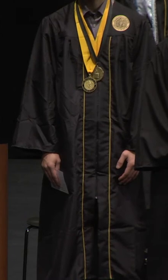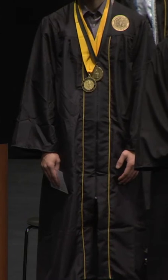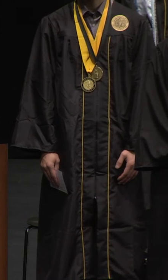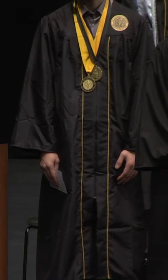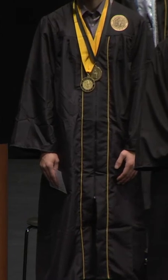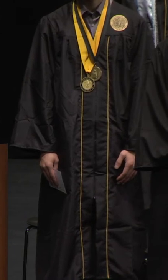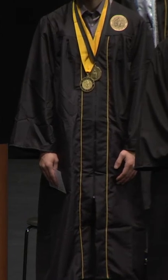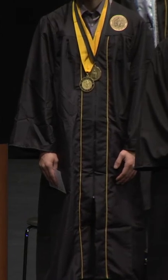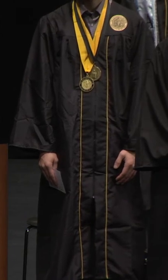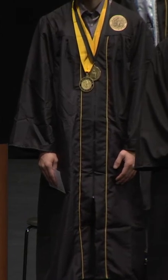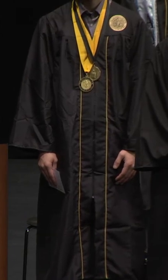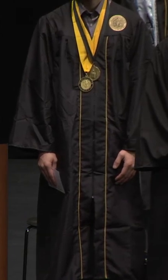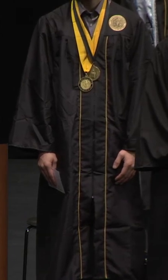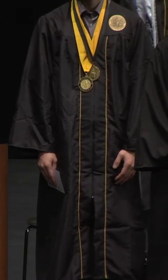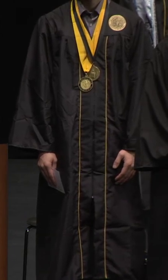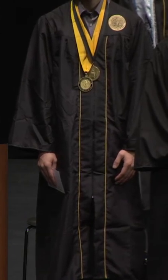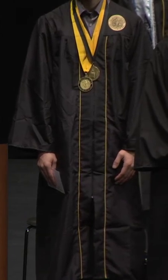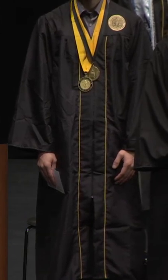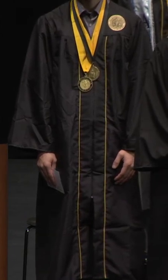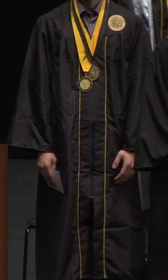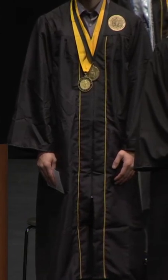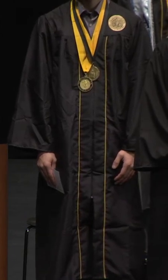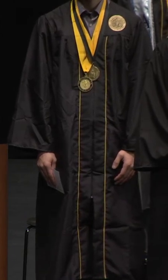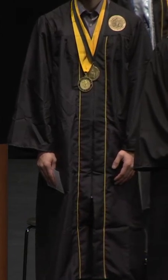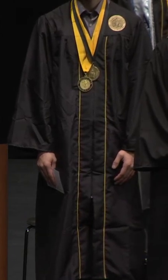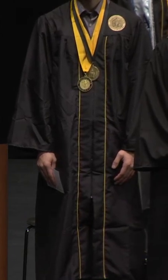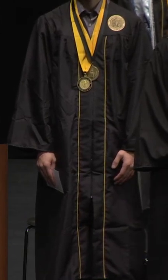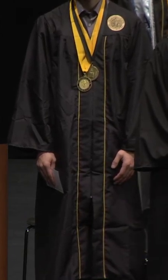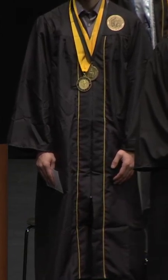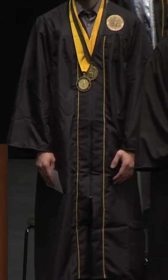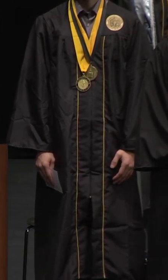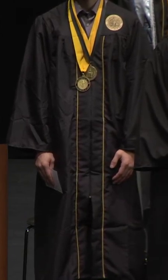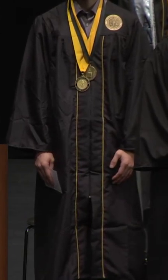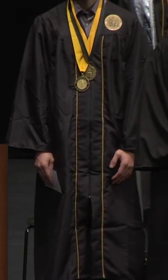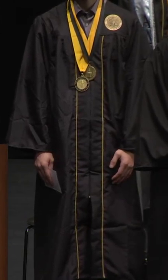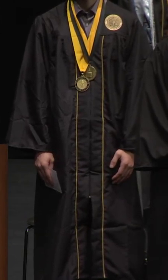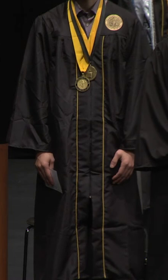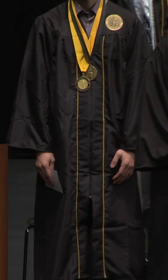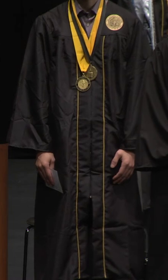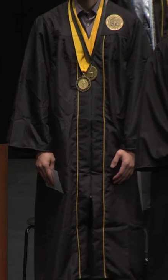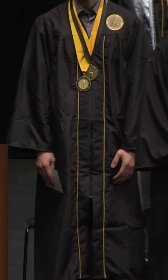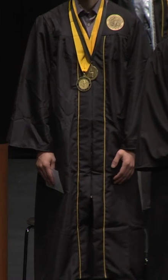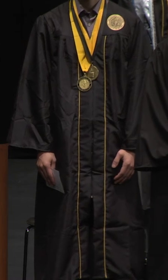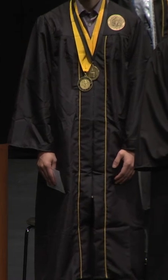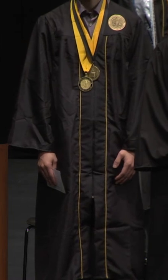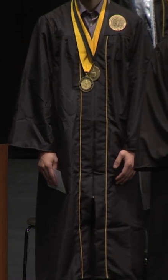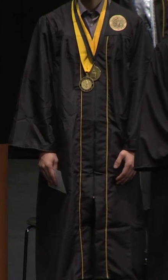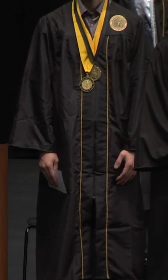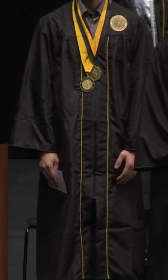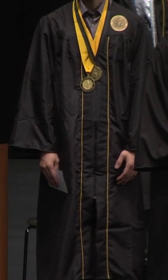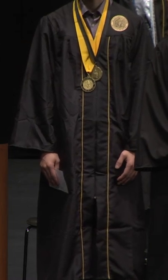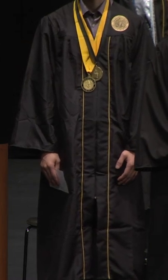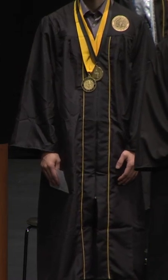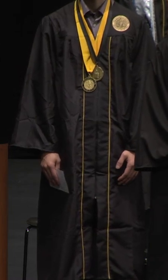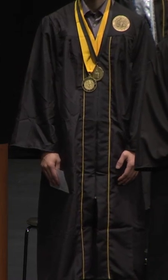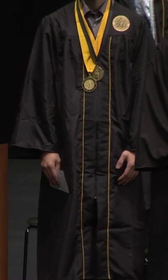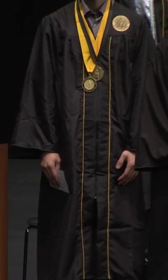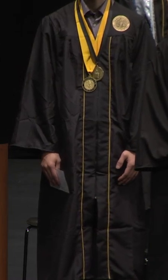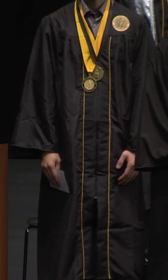the degree of Bachelor of Science in Engineering as qualified and designated.